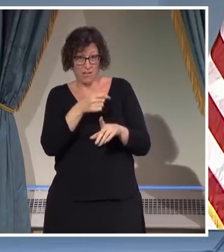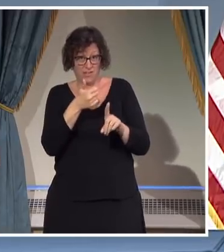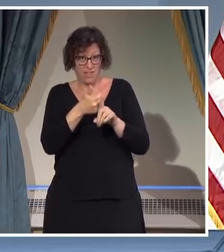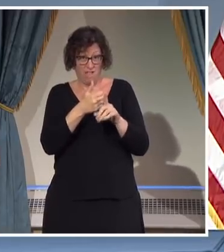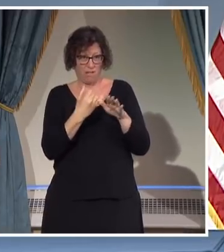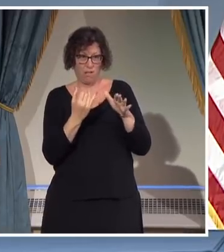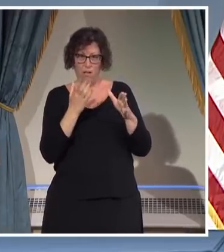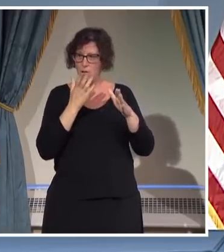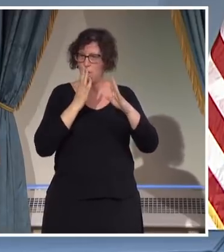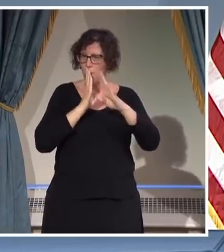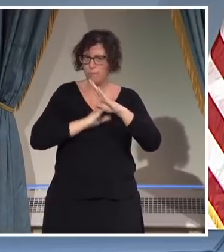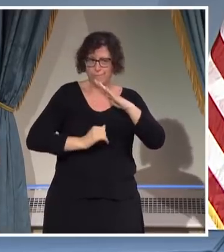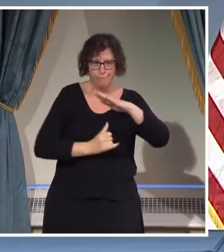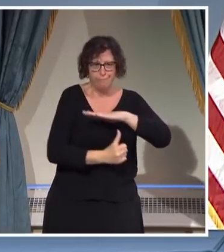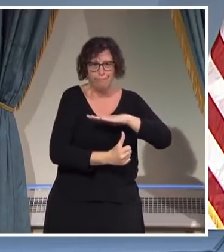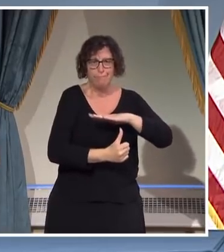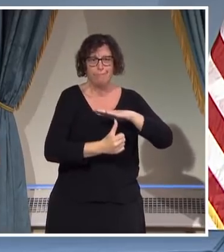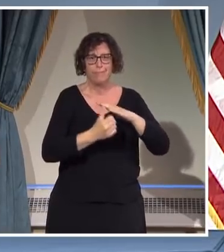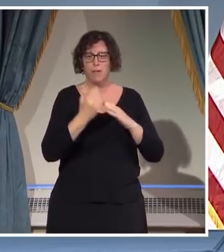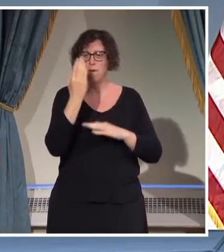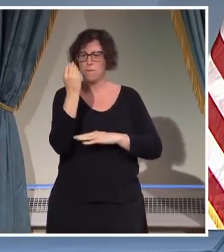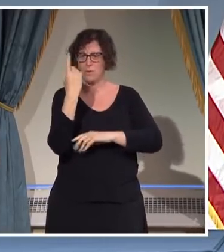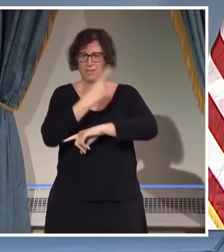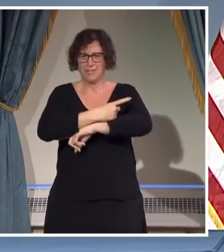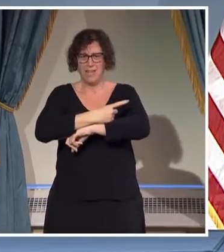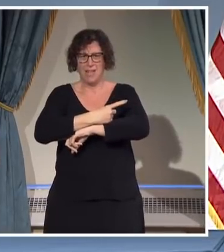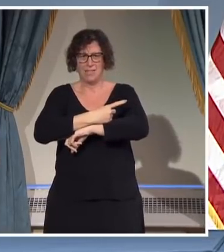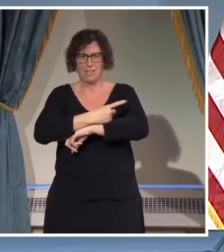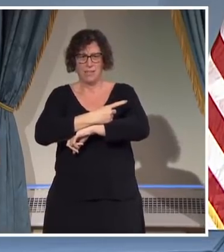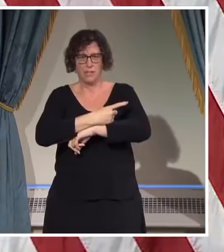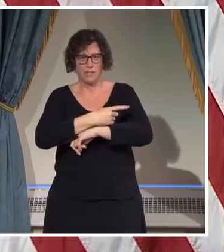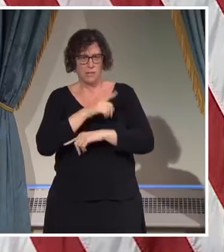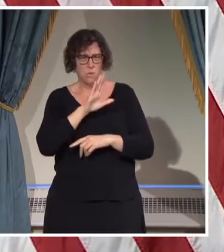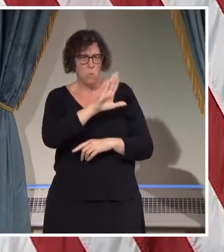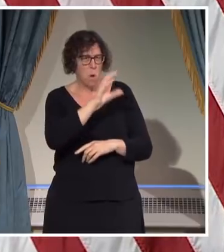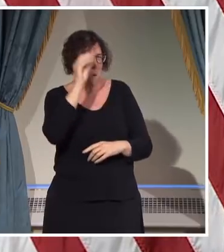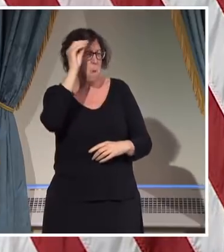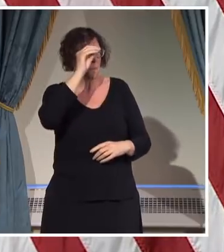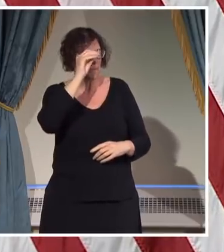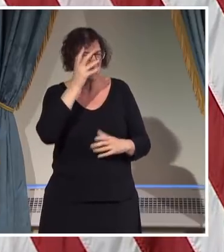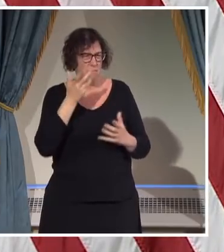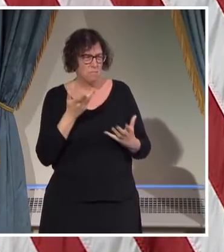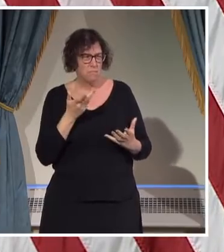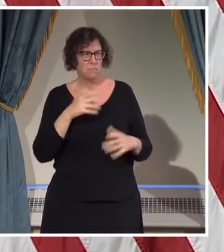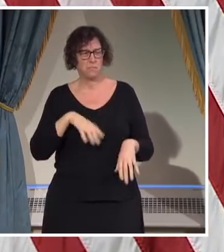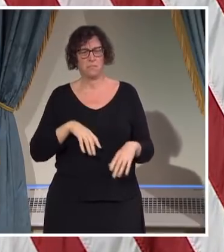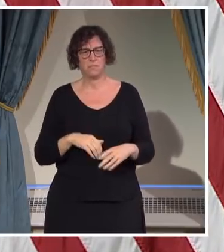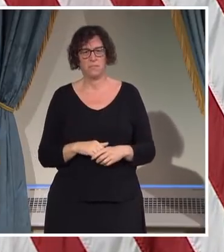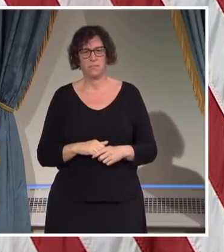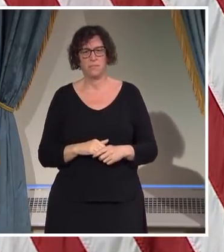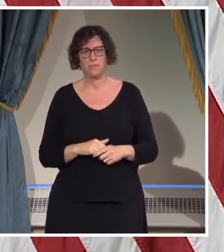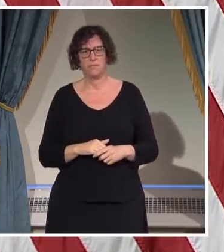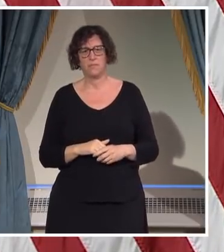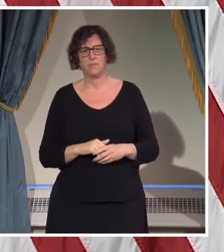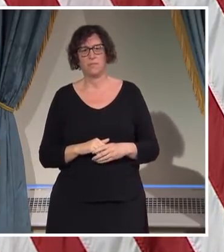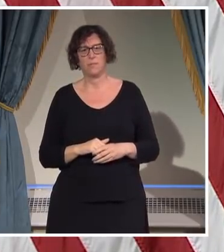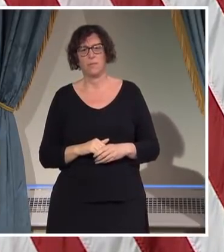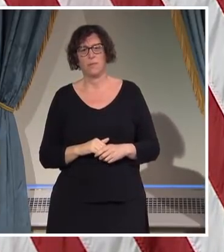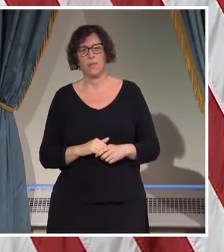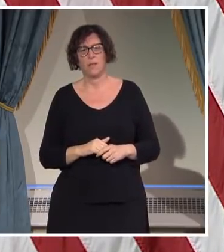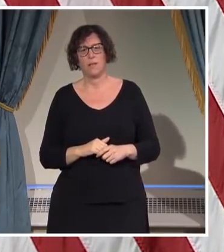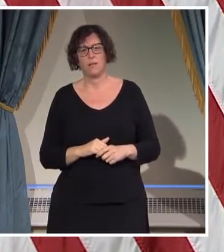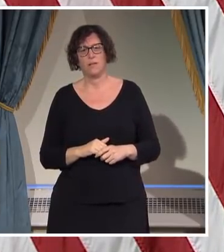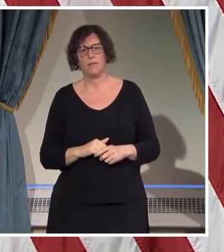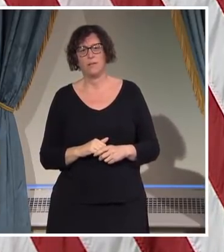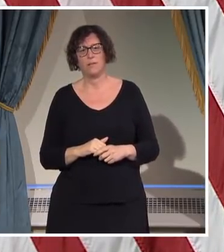taken any quarantine measures for visitors. Yeah, look, I think what I heard was I'm